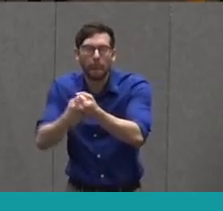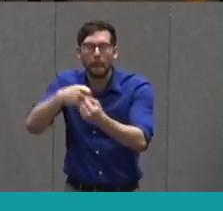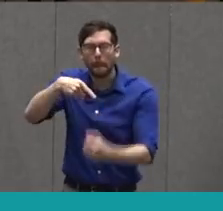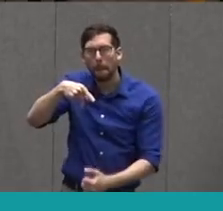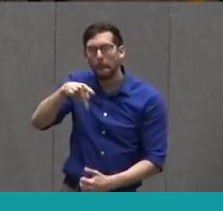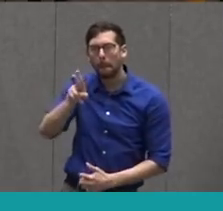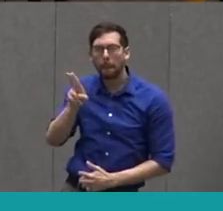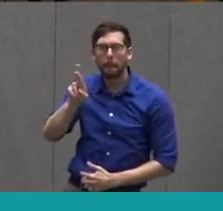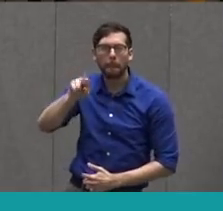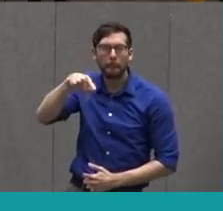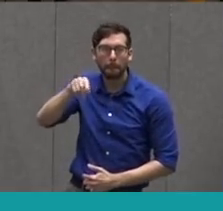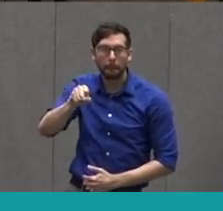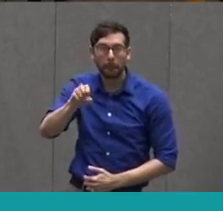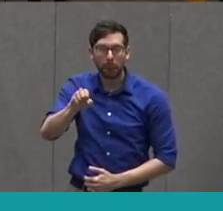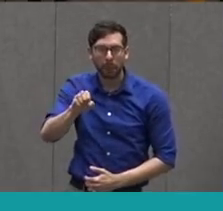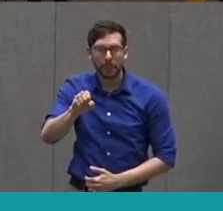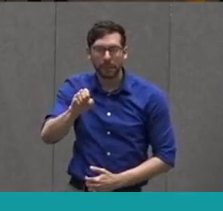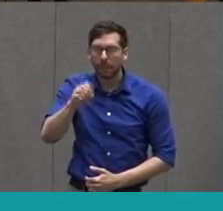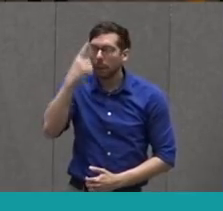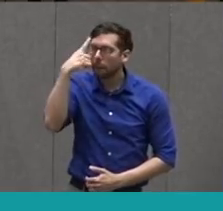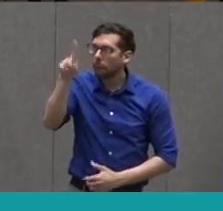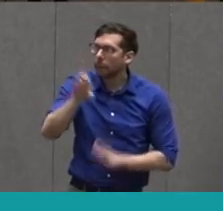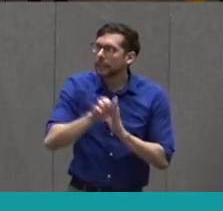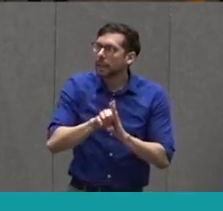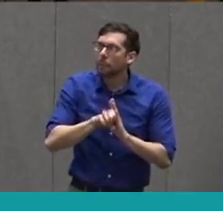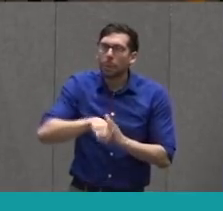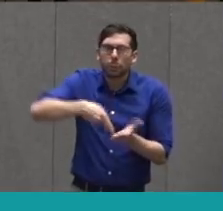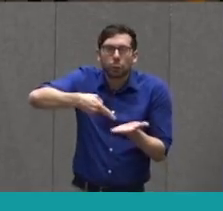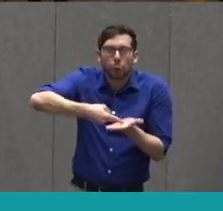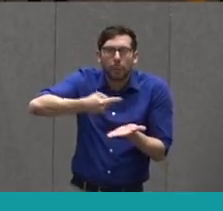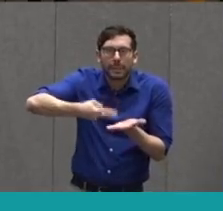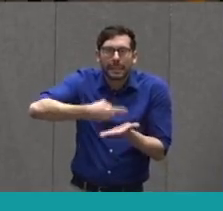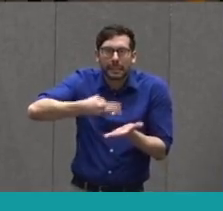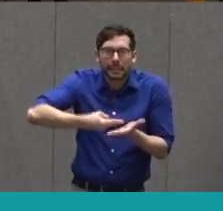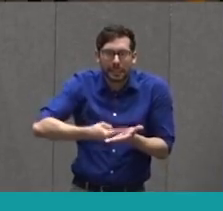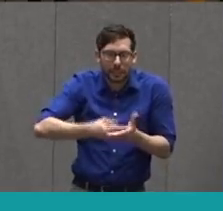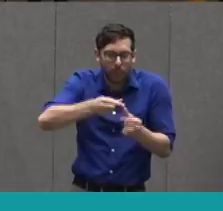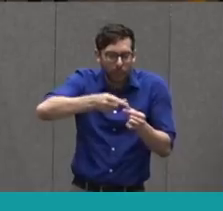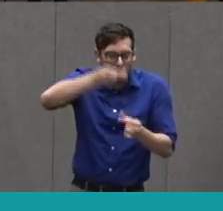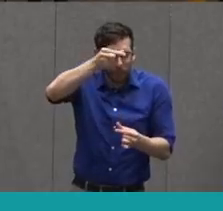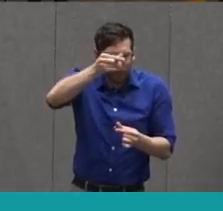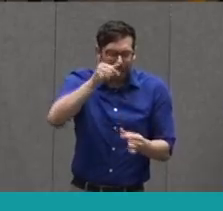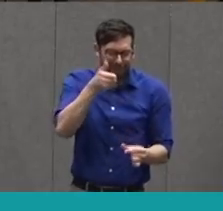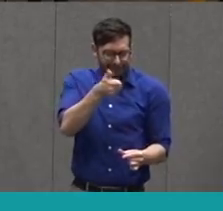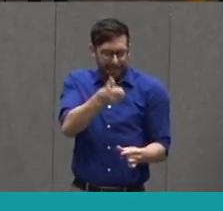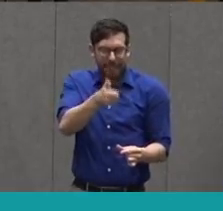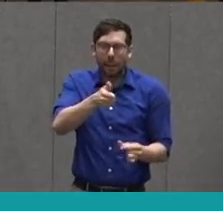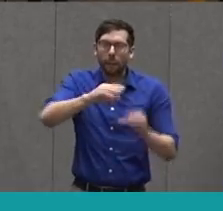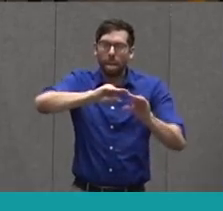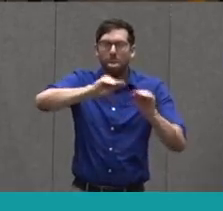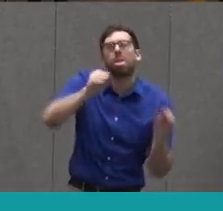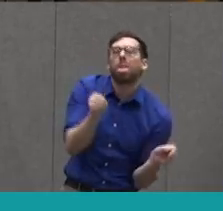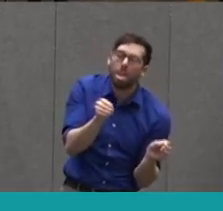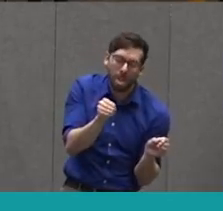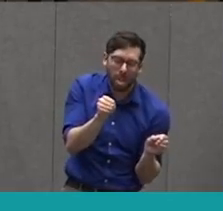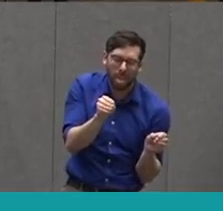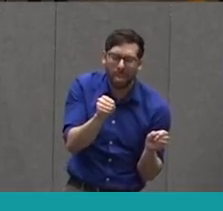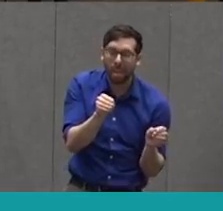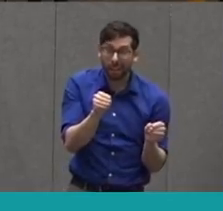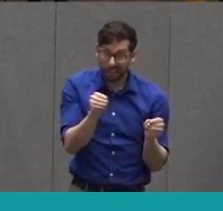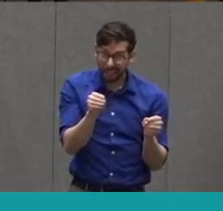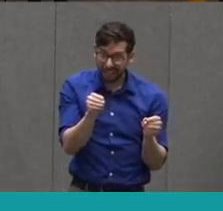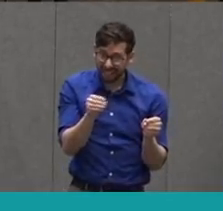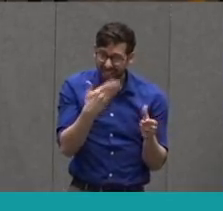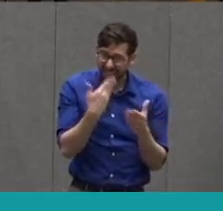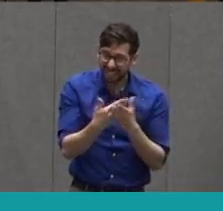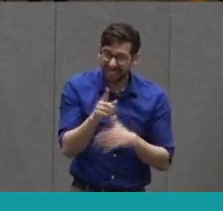a floppy chopstick? No. If it was kind of like a spaghetti noodle, we wouldn't be able to get our food. So we need to make